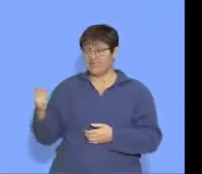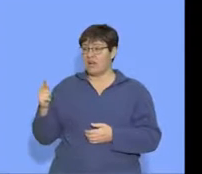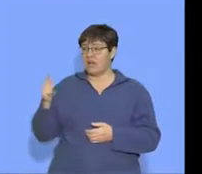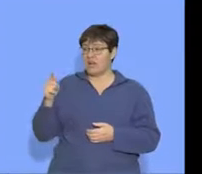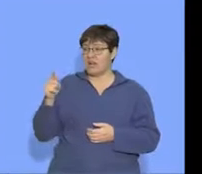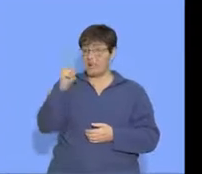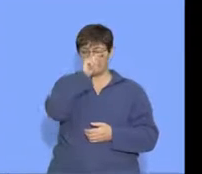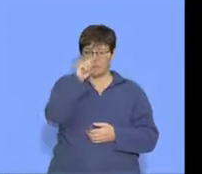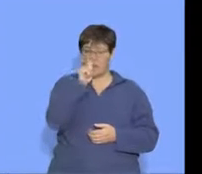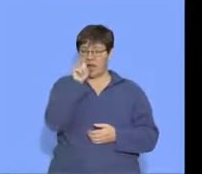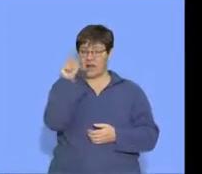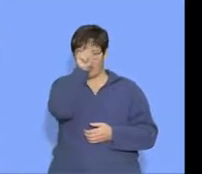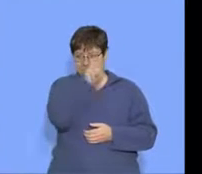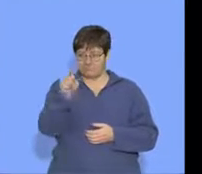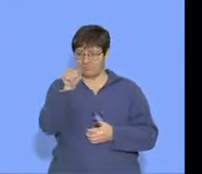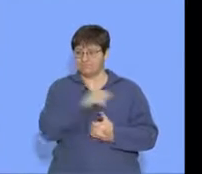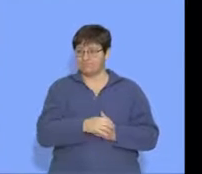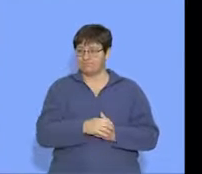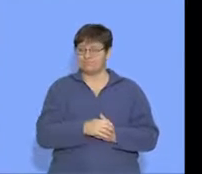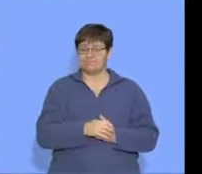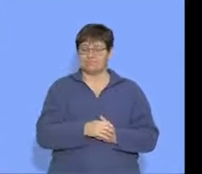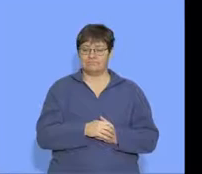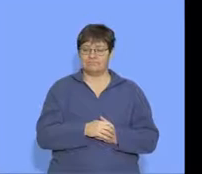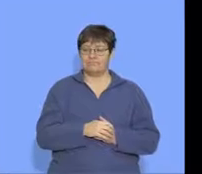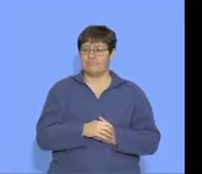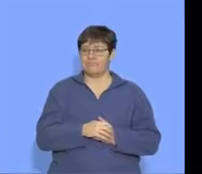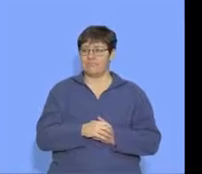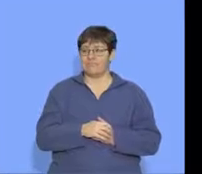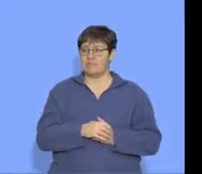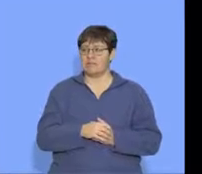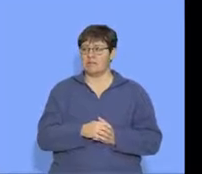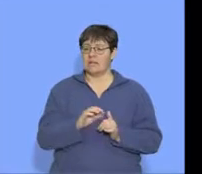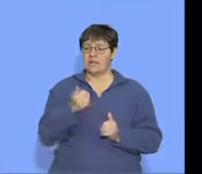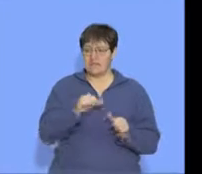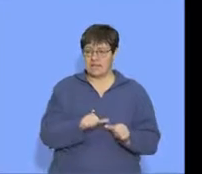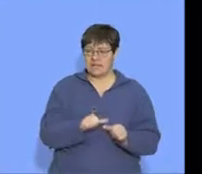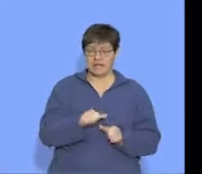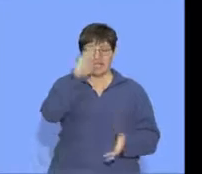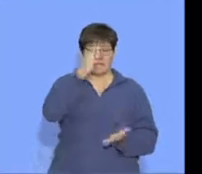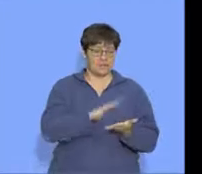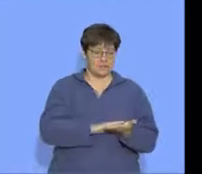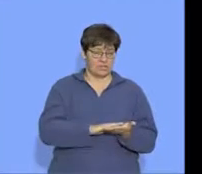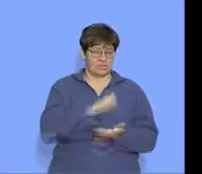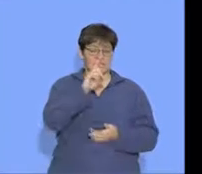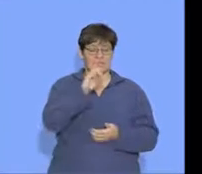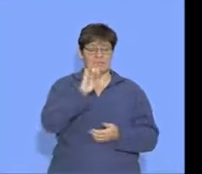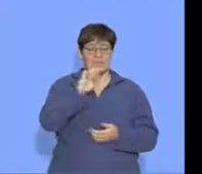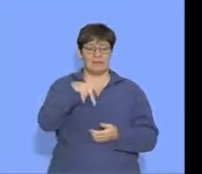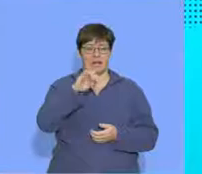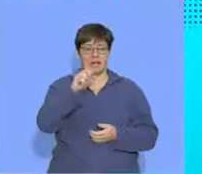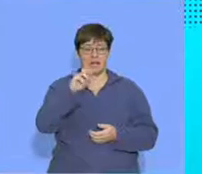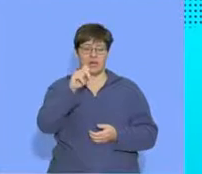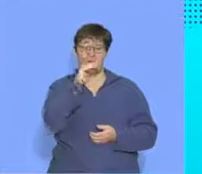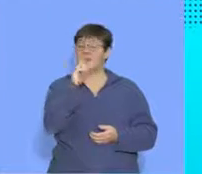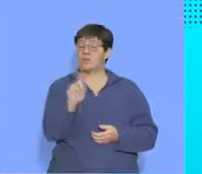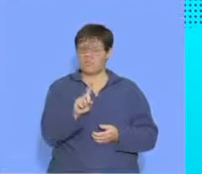that's what we're looking at. Okay, the next part of the question is depletion. So depletion, again, another word for depletion